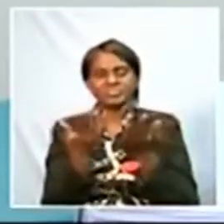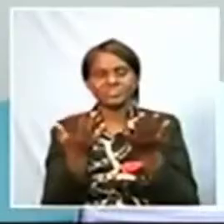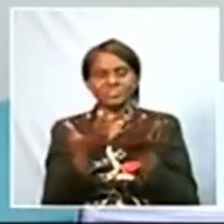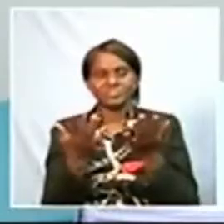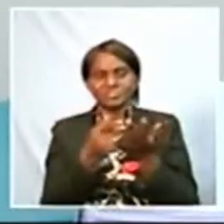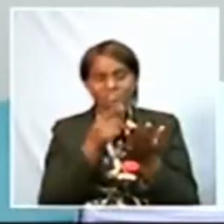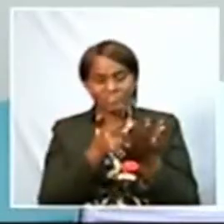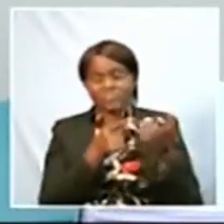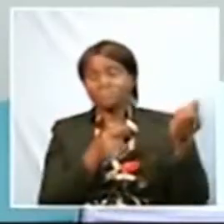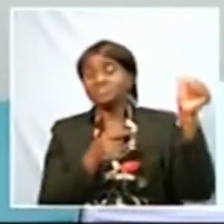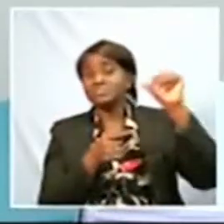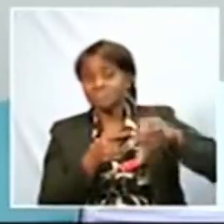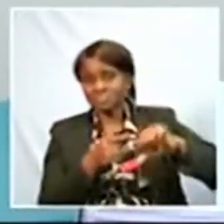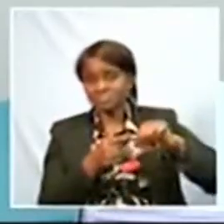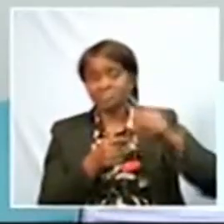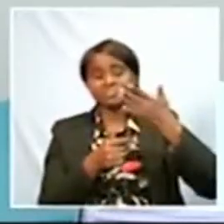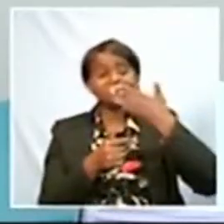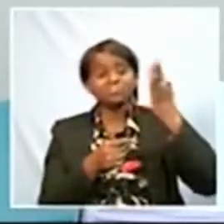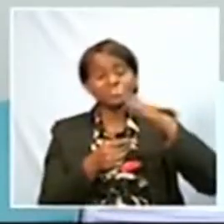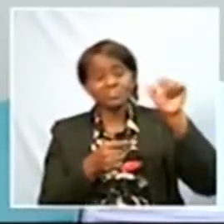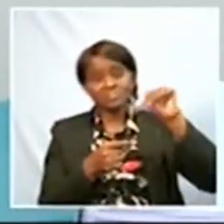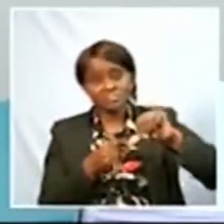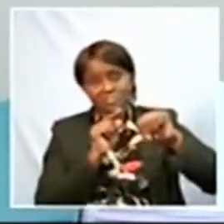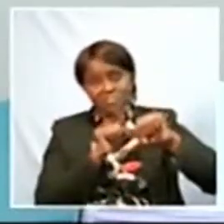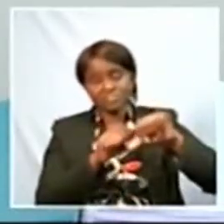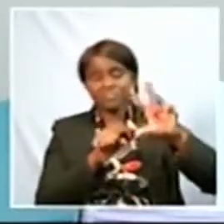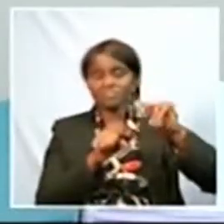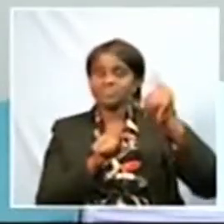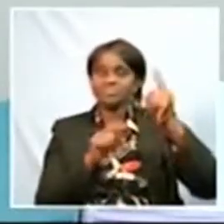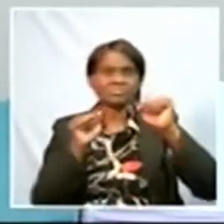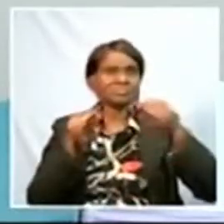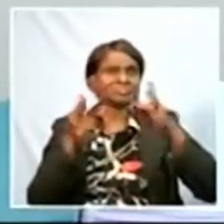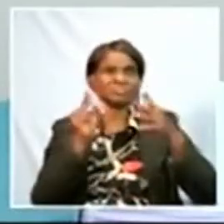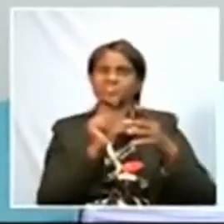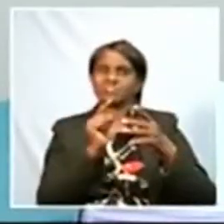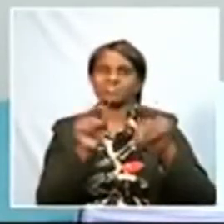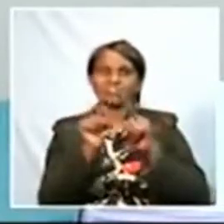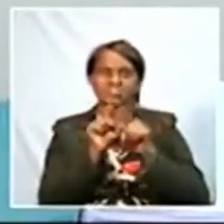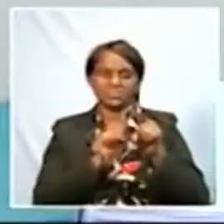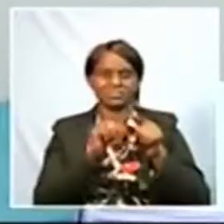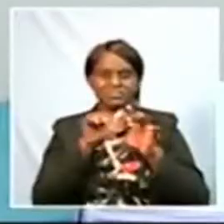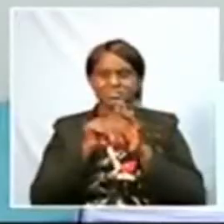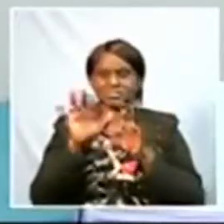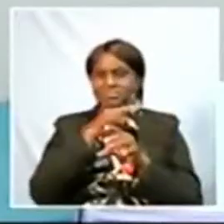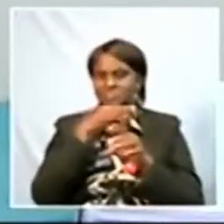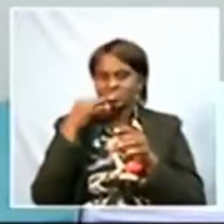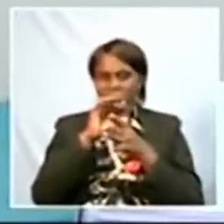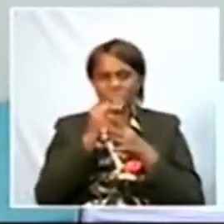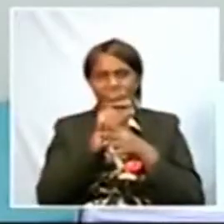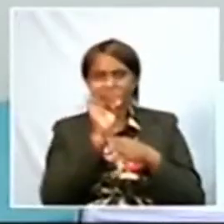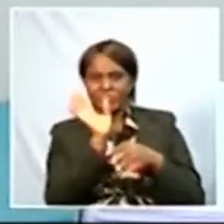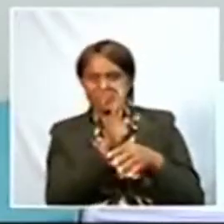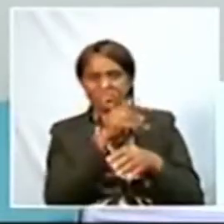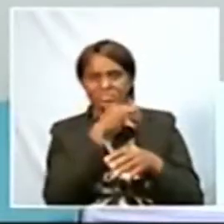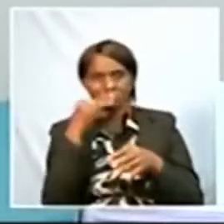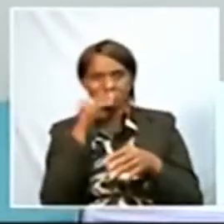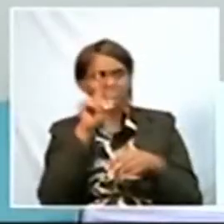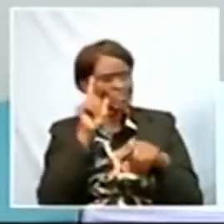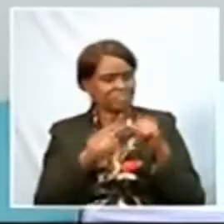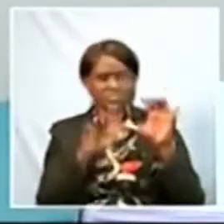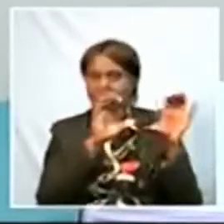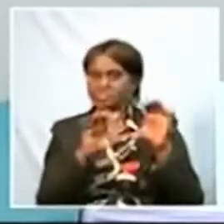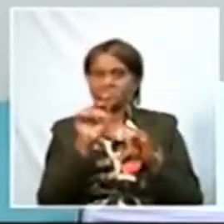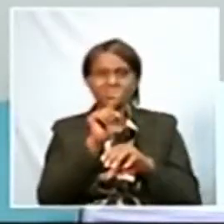This is very bad, to say the least. This is very bad. No one would allow that at his farm or her farm. You can't do